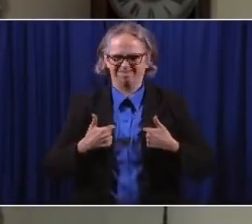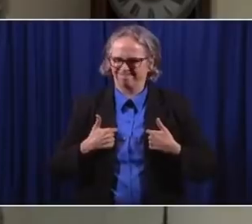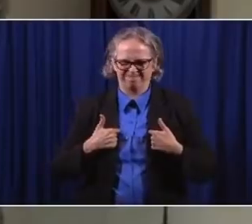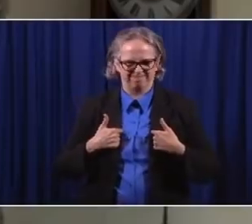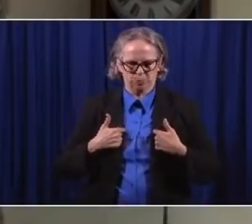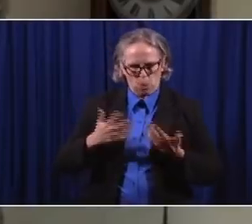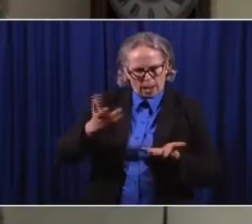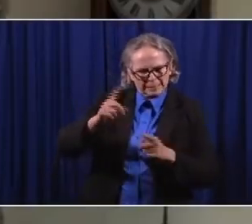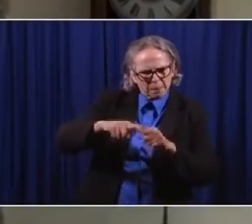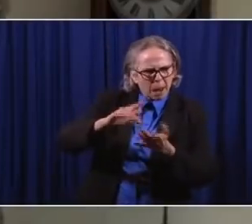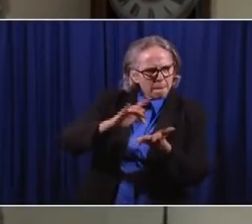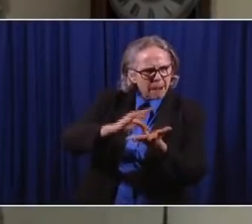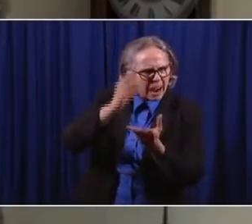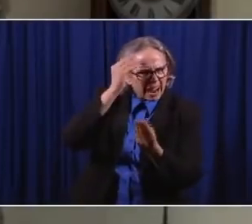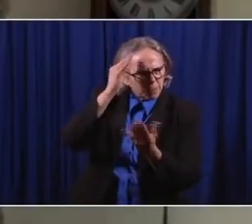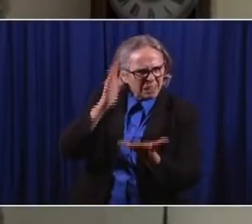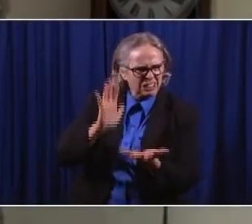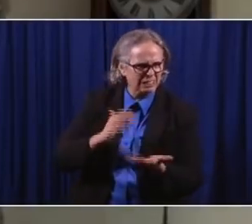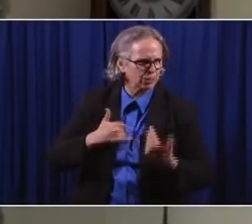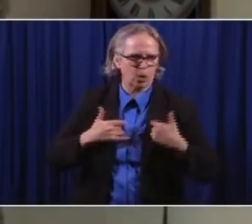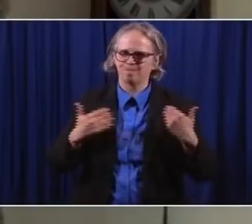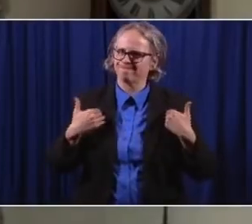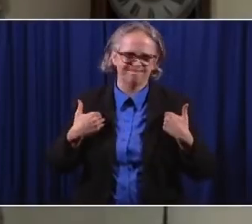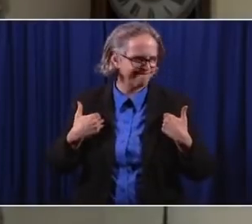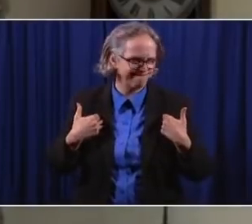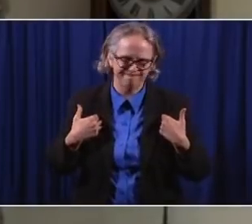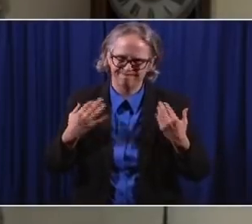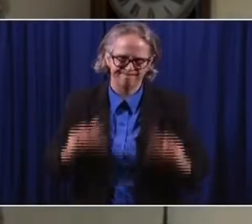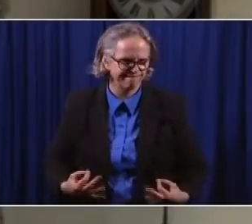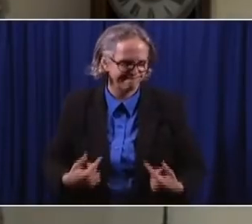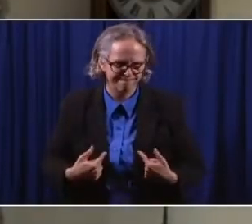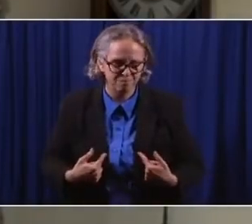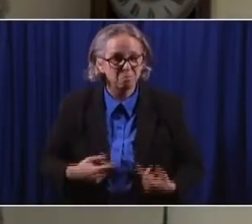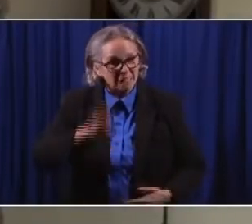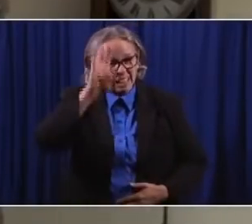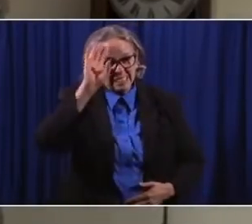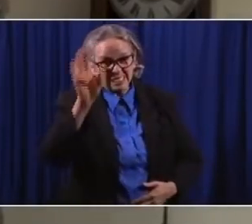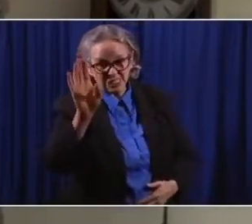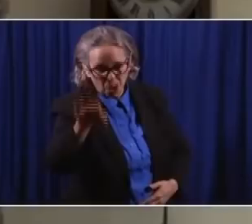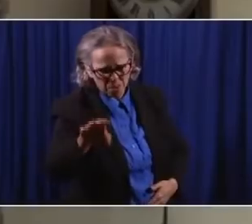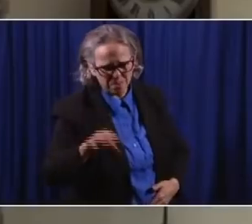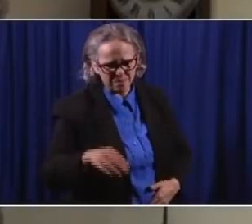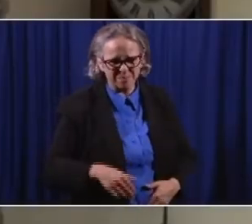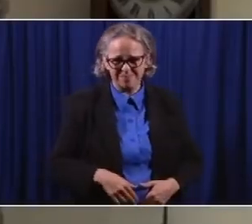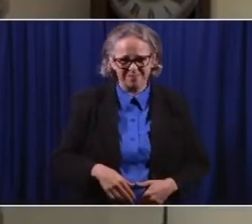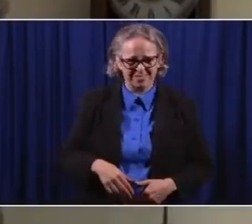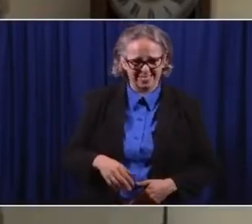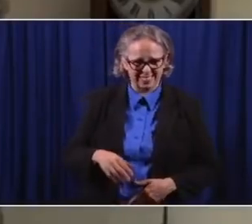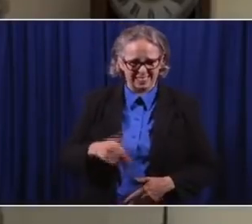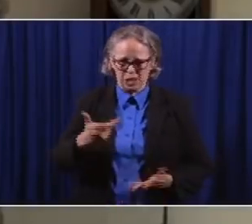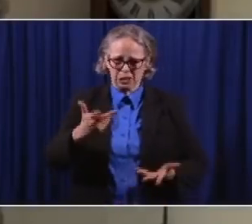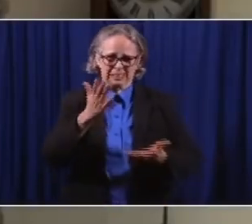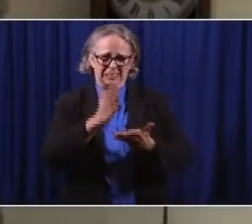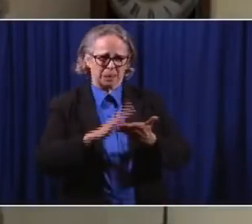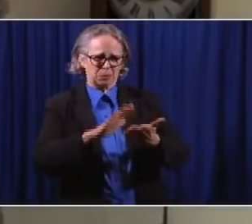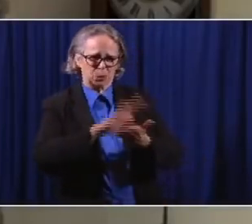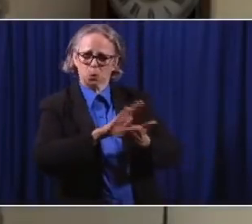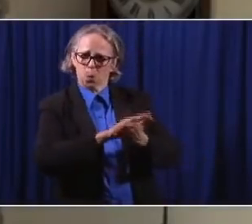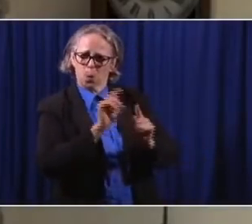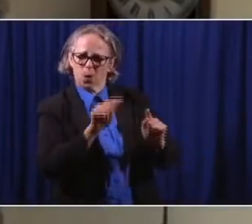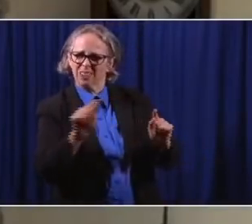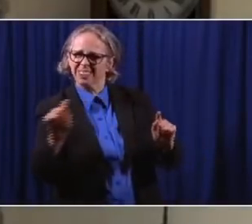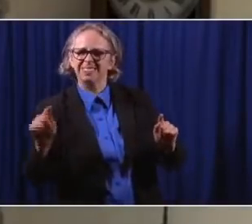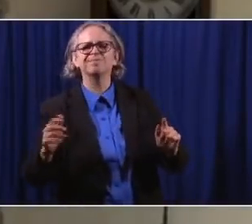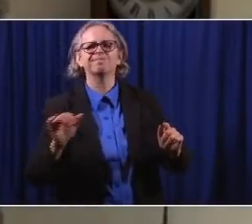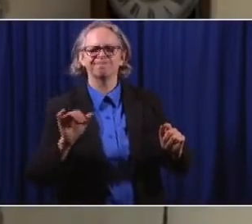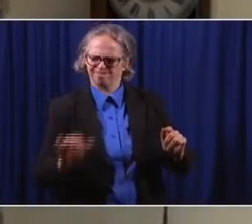What I do know is that in some schools, because they get the specific facts and people have